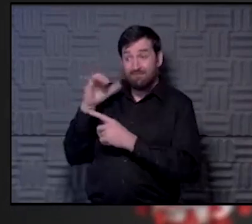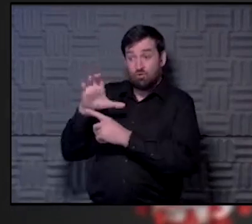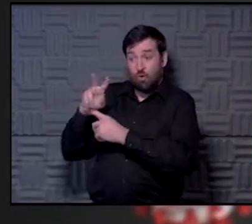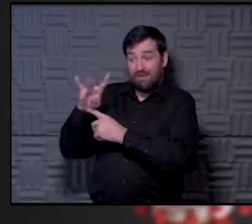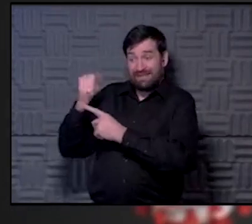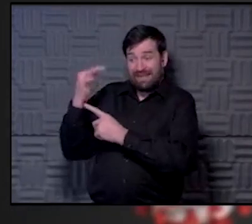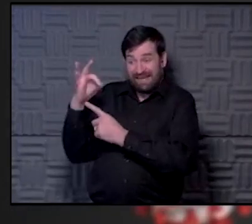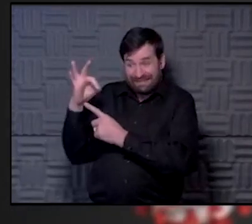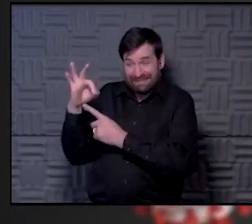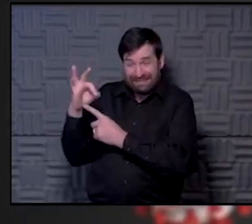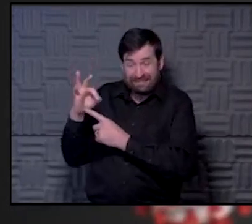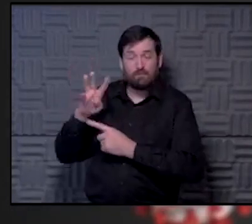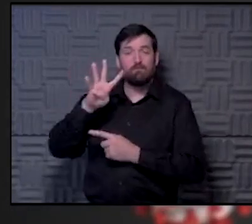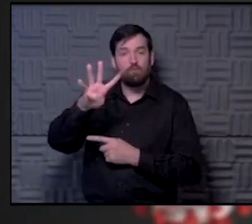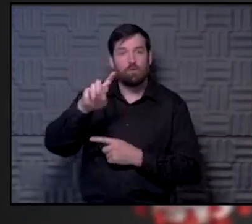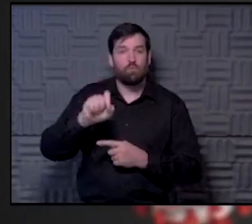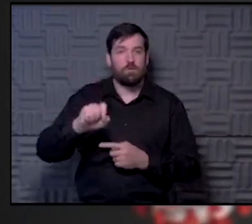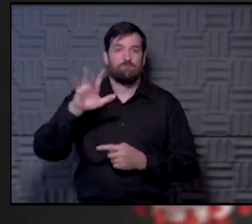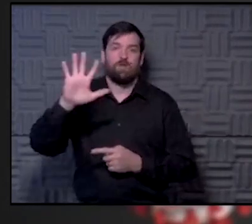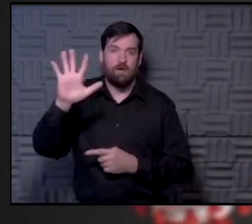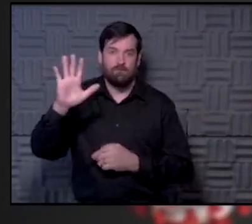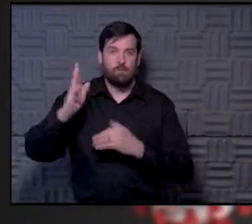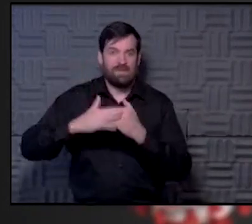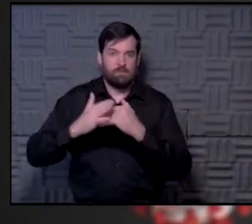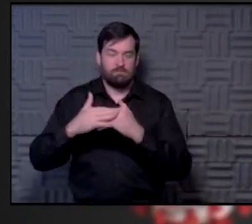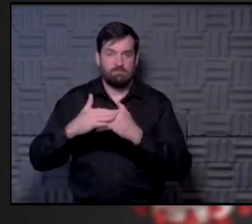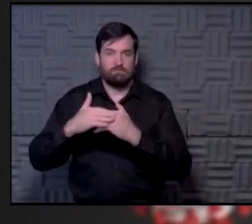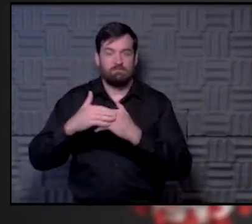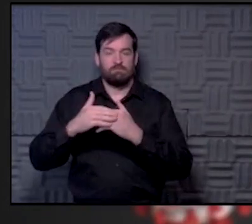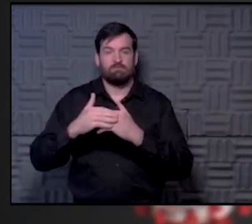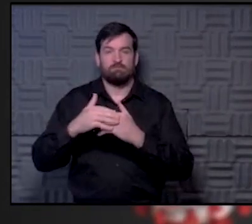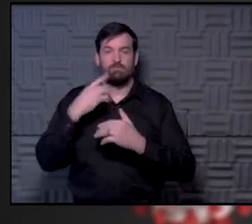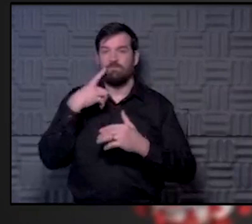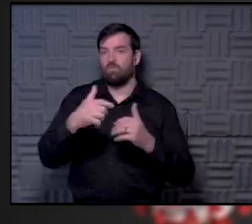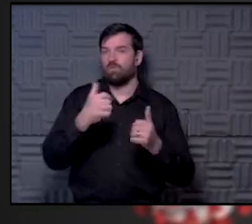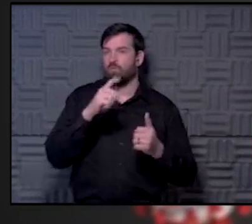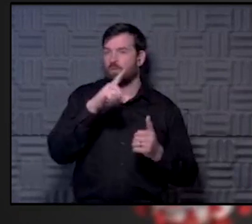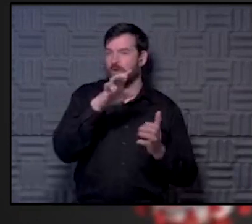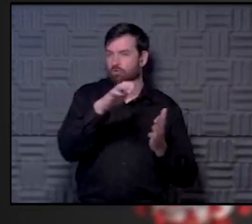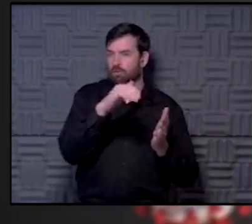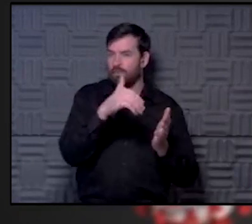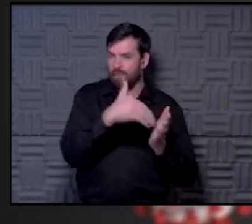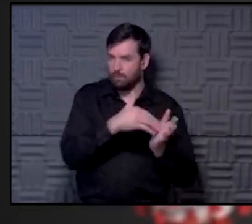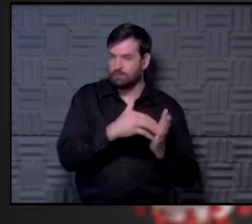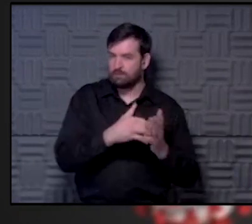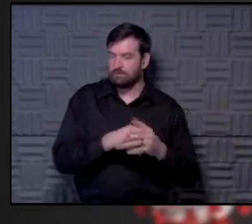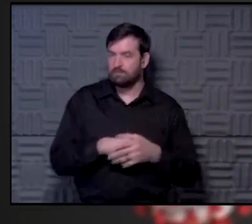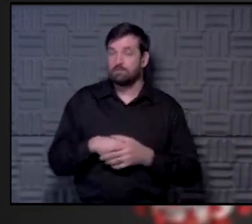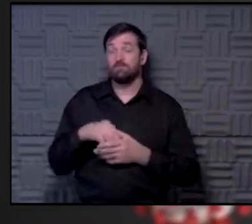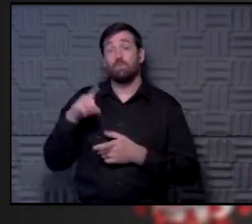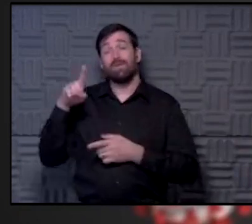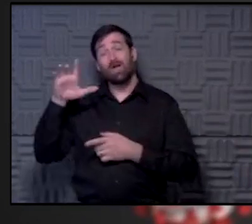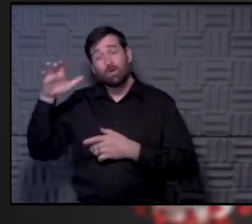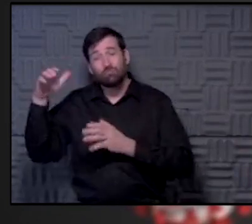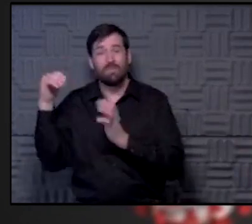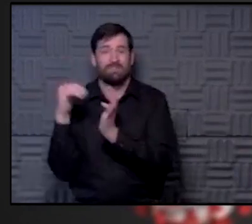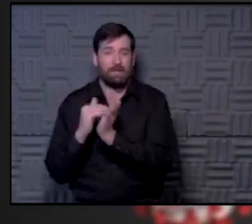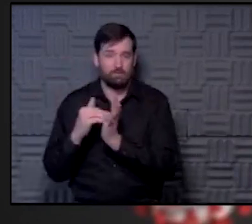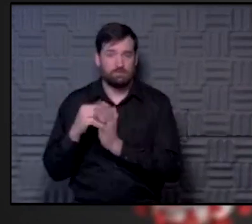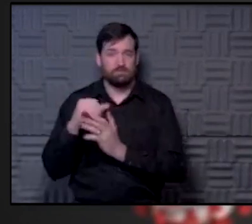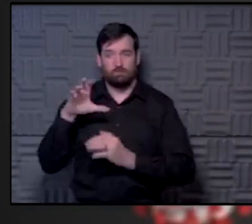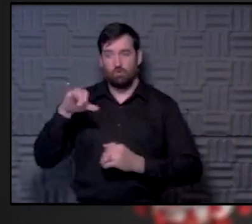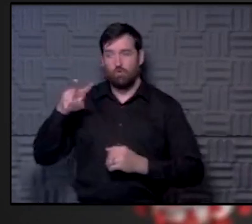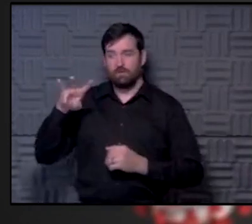high, 4.5 at a minimum of 100,000 cases. That's not even 1 million doses of vaccine. That's 100,000 cases of COVID.